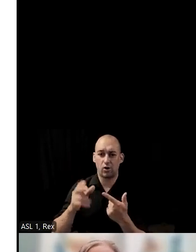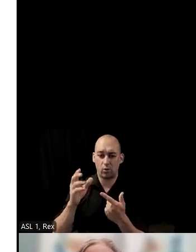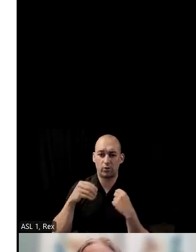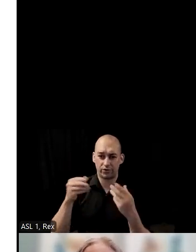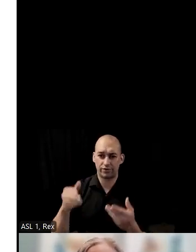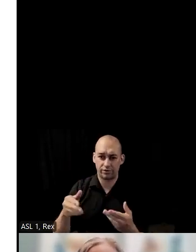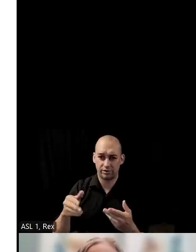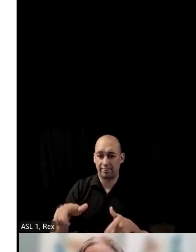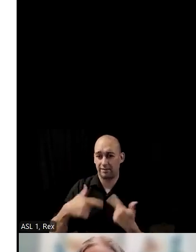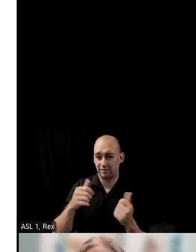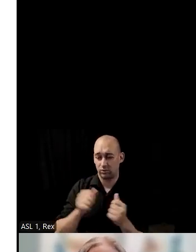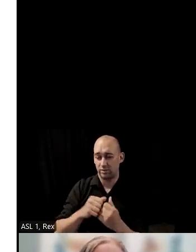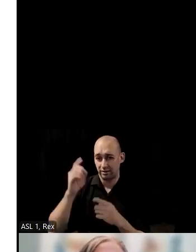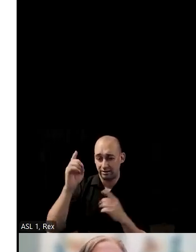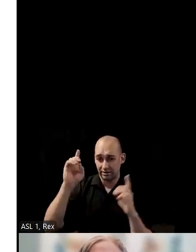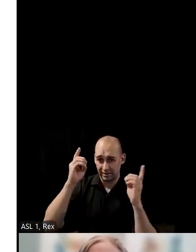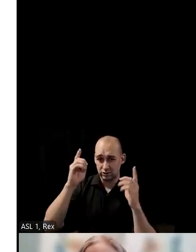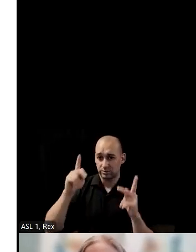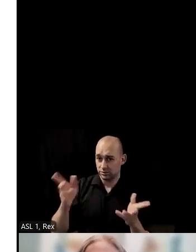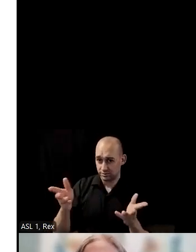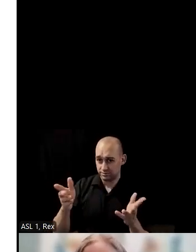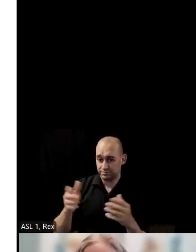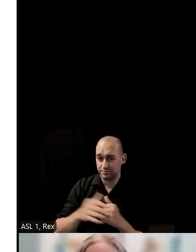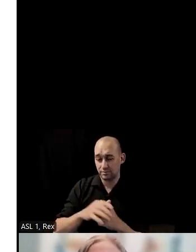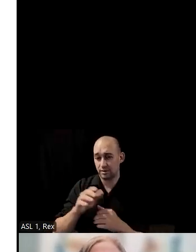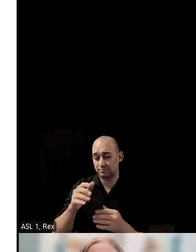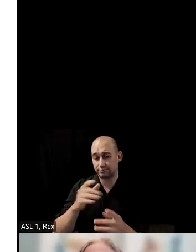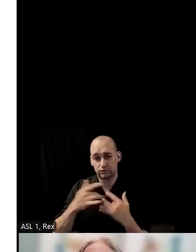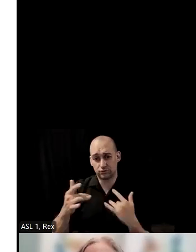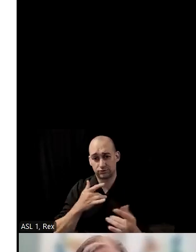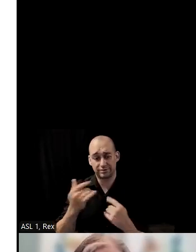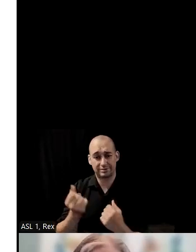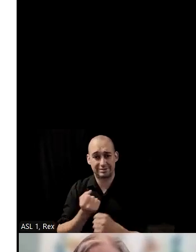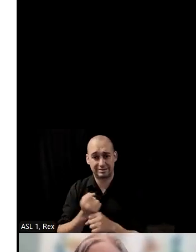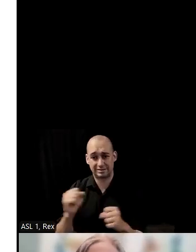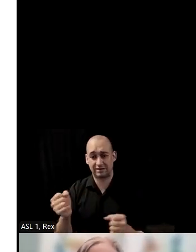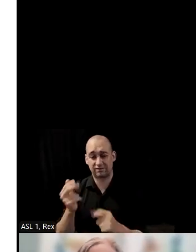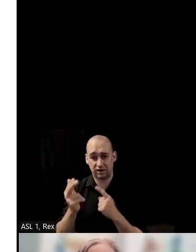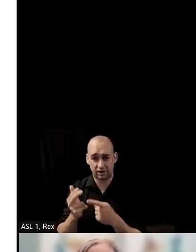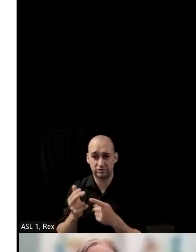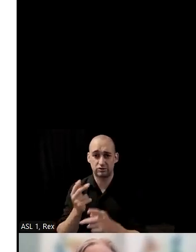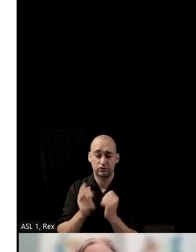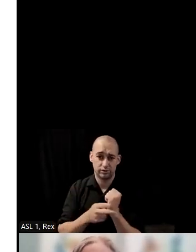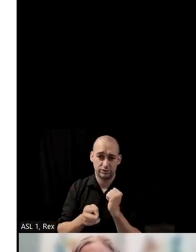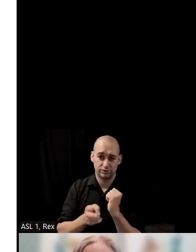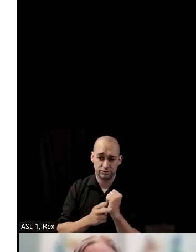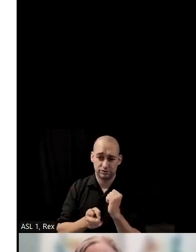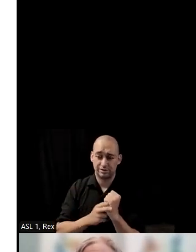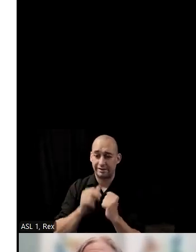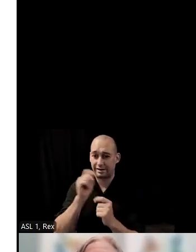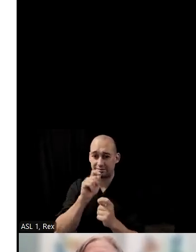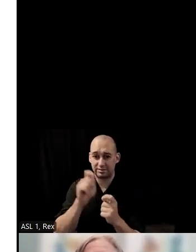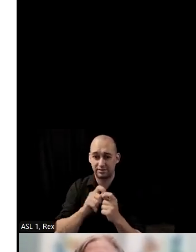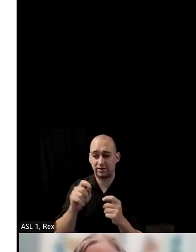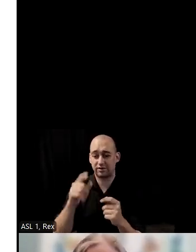with a dementia, and there are just some concerns around safe gun storage. This bill is not specific to people who are living with any kind of cognitive impairment.